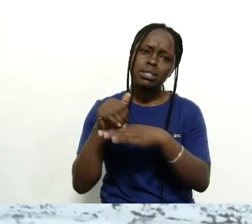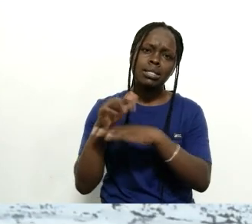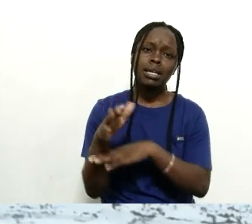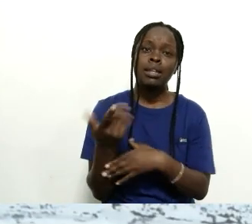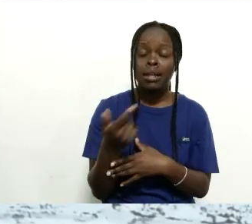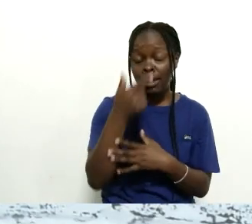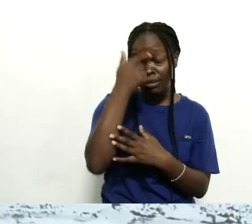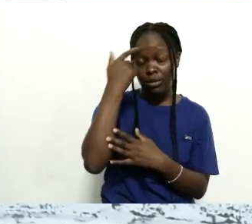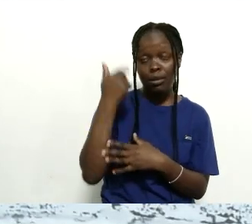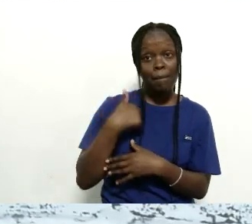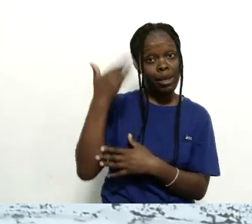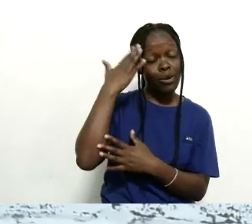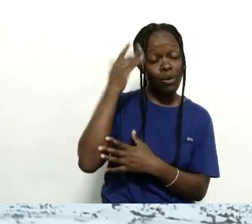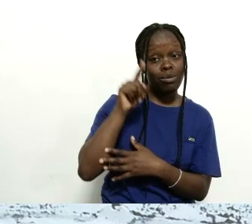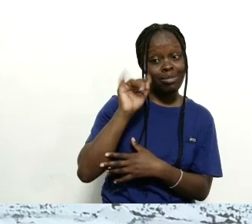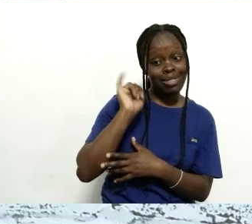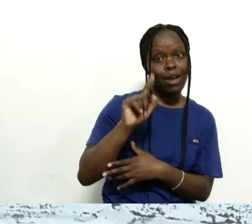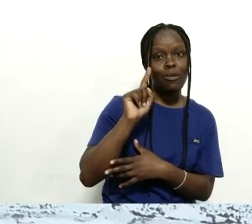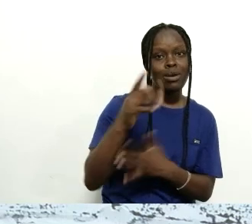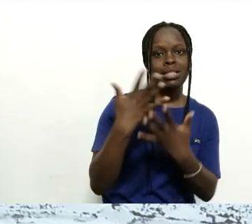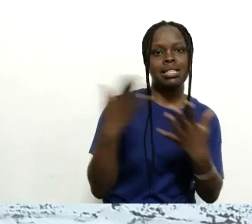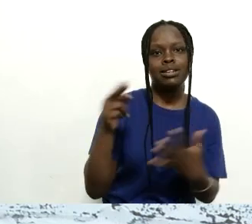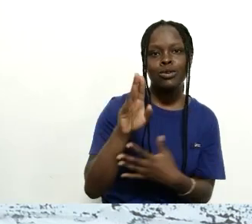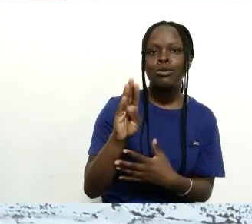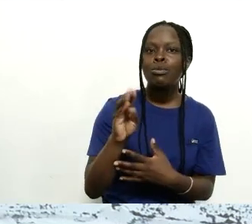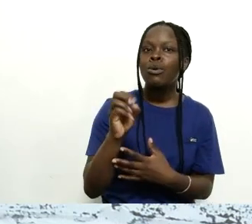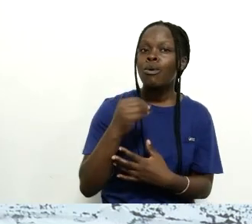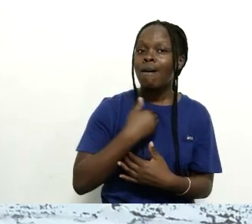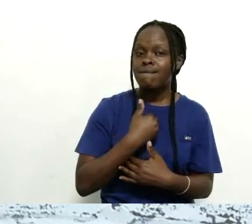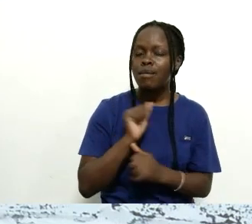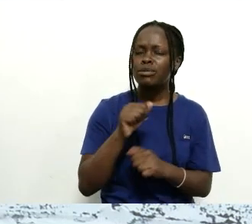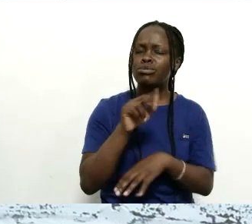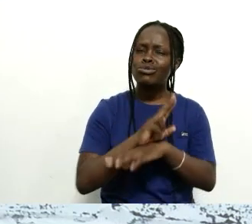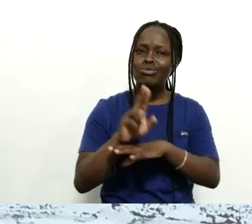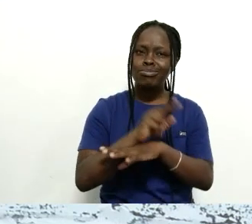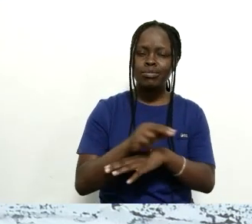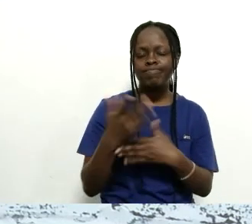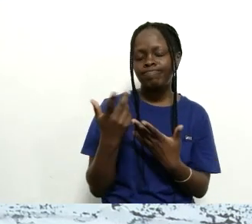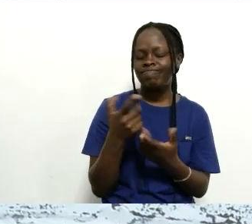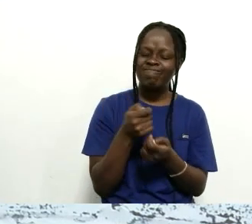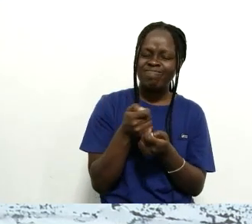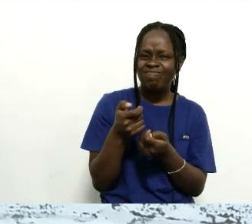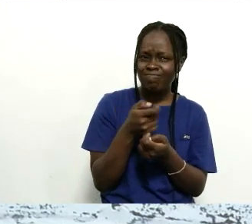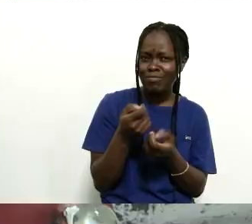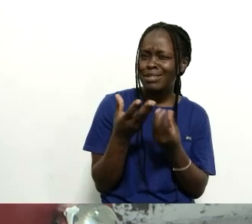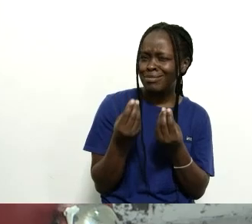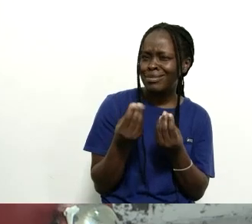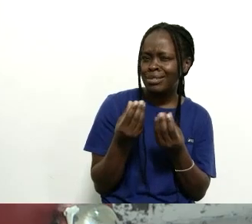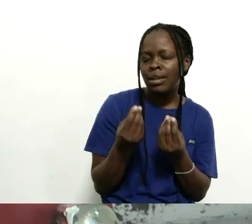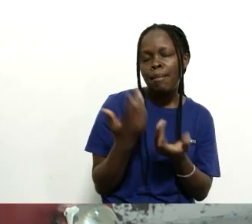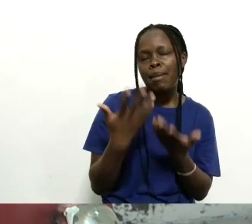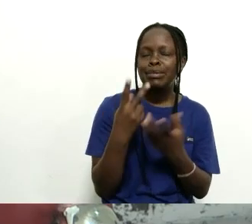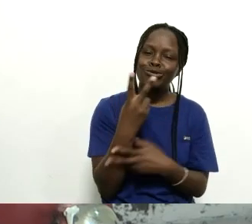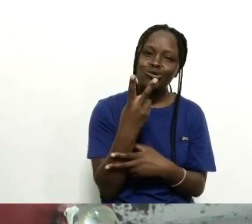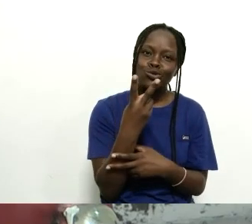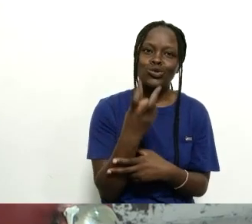out at the very beginning, during baseline, we found out that 97% of the parents recognize that reading is